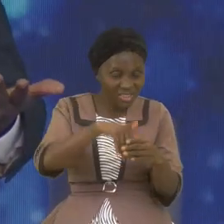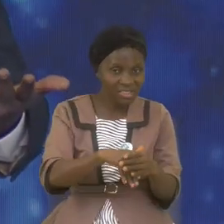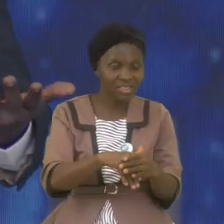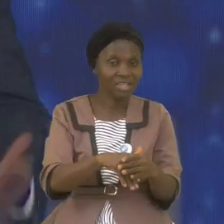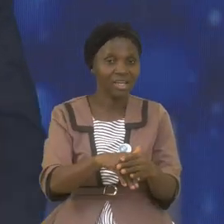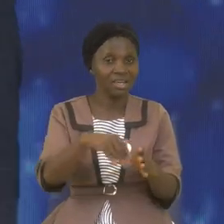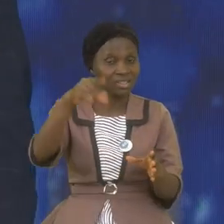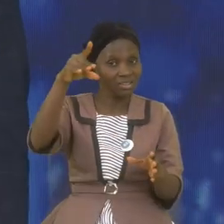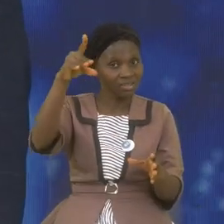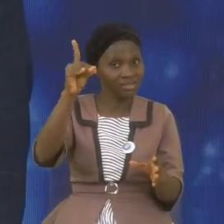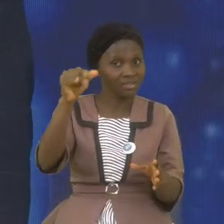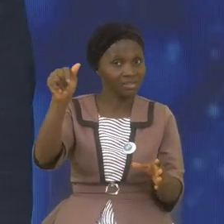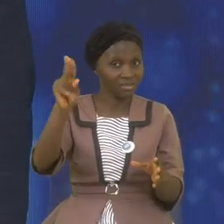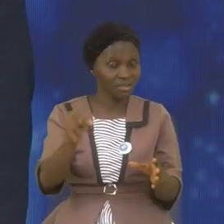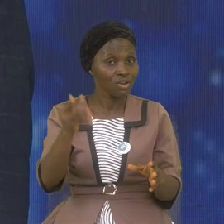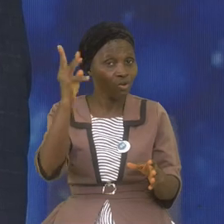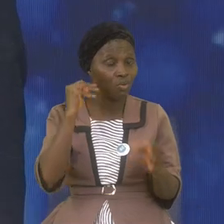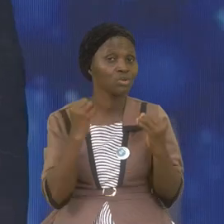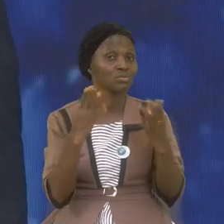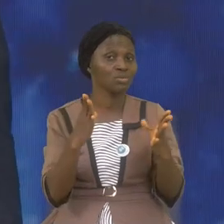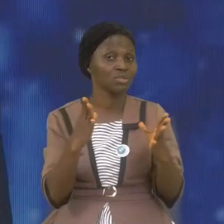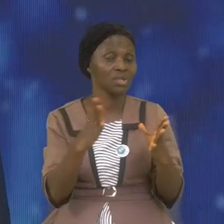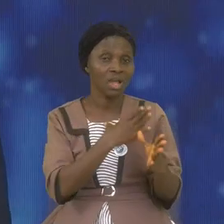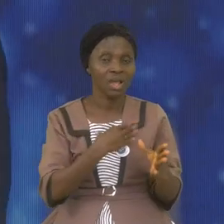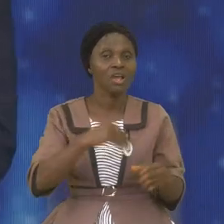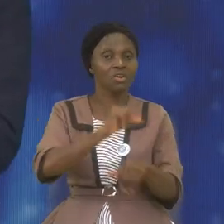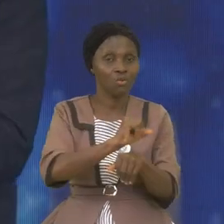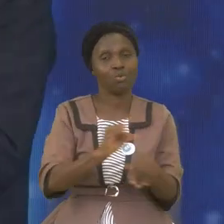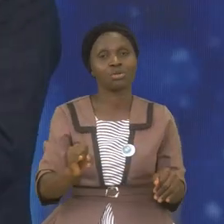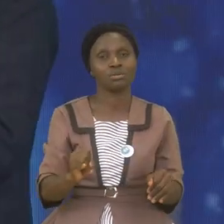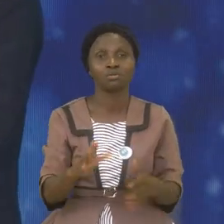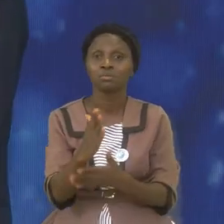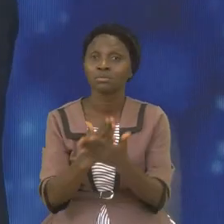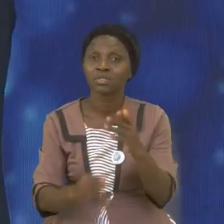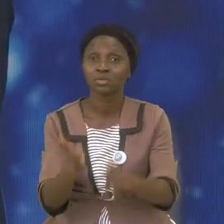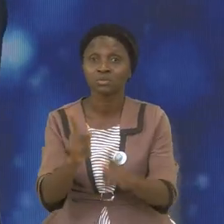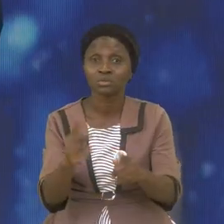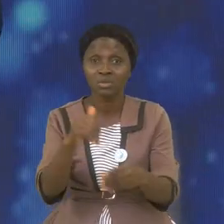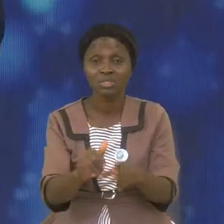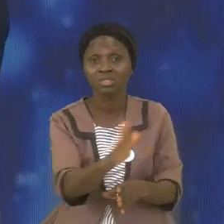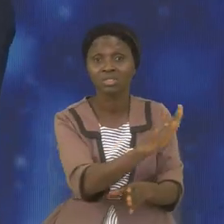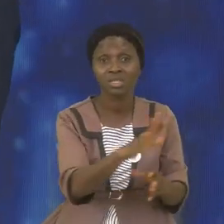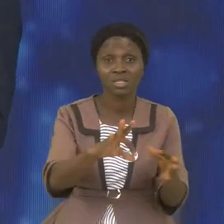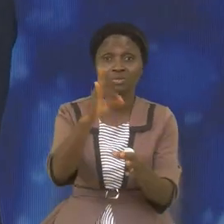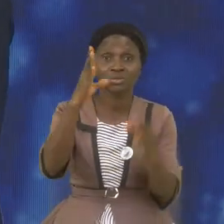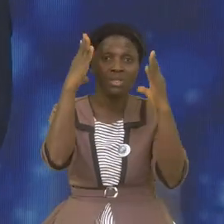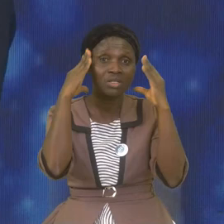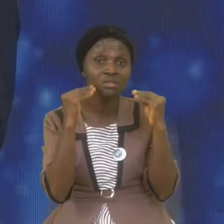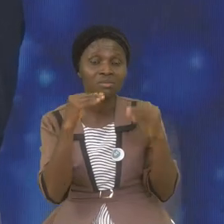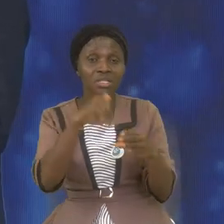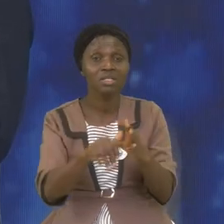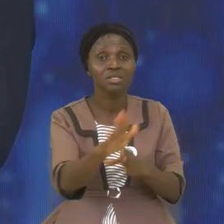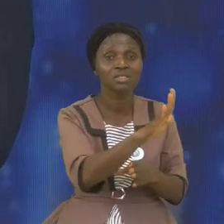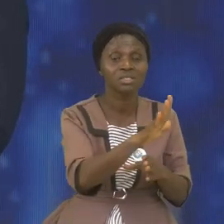much alive and active. Some people in their spiritual experience, in their ministry, in